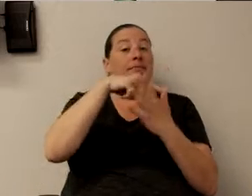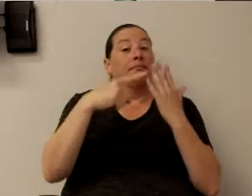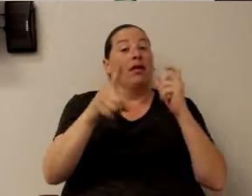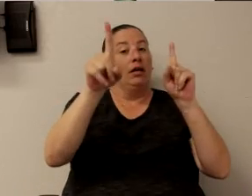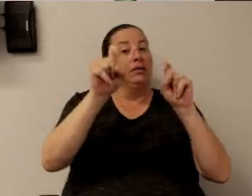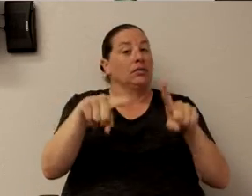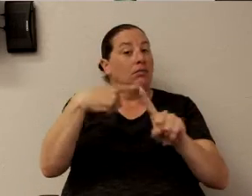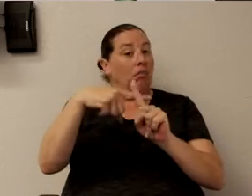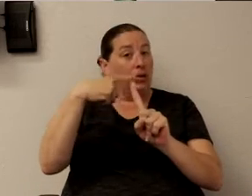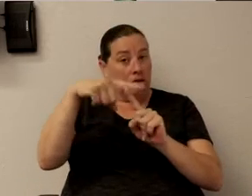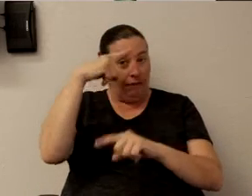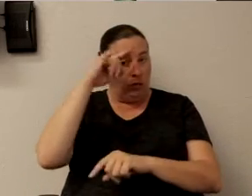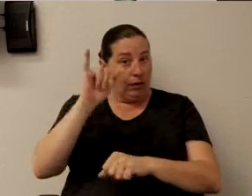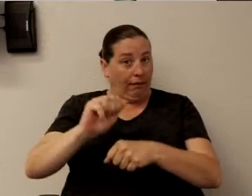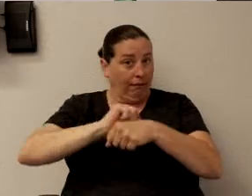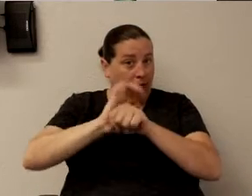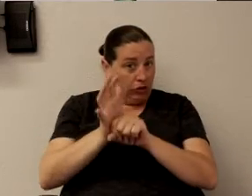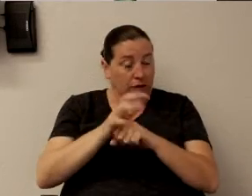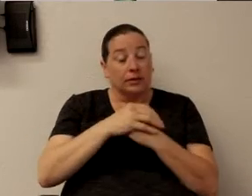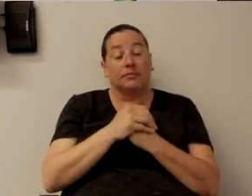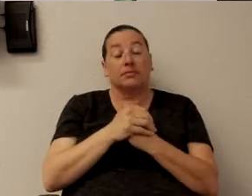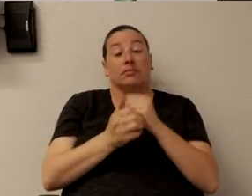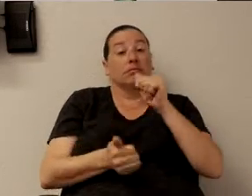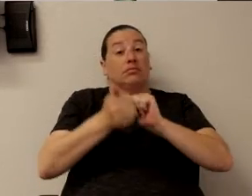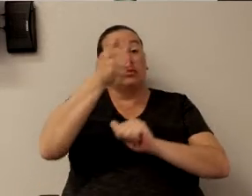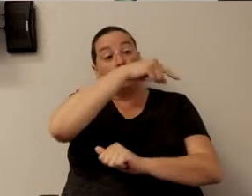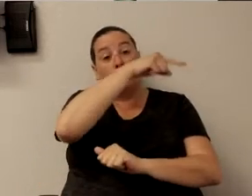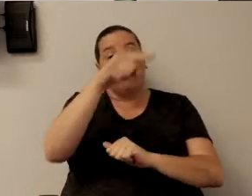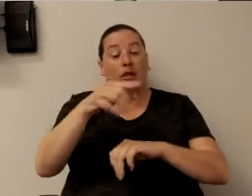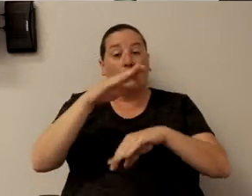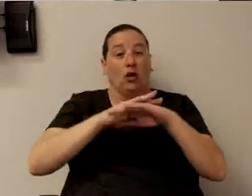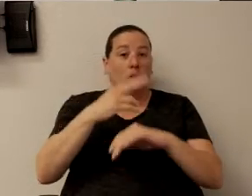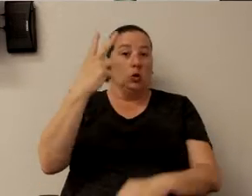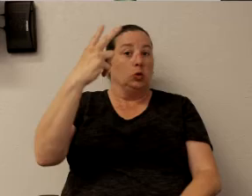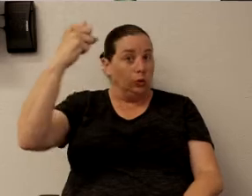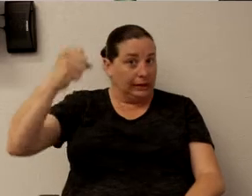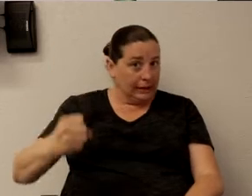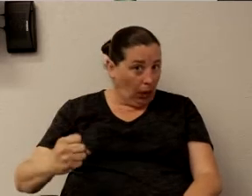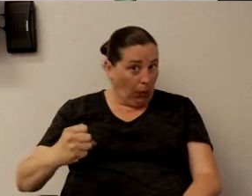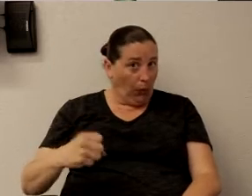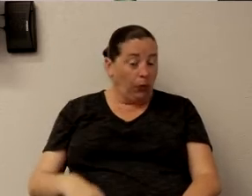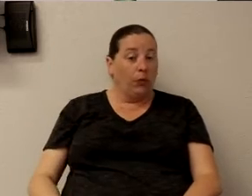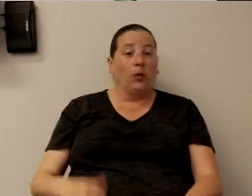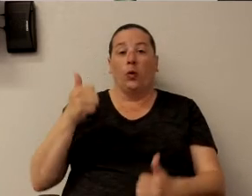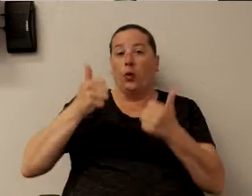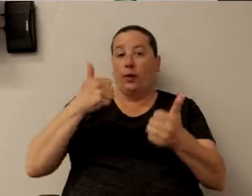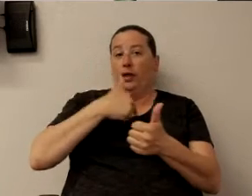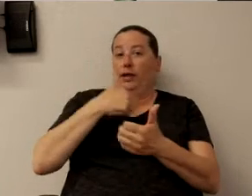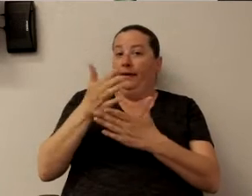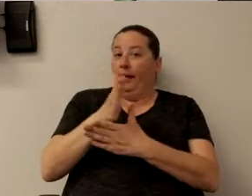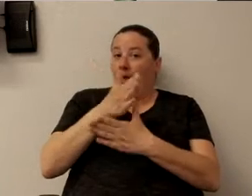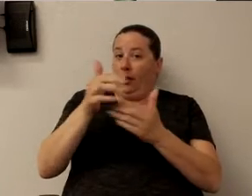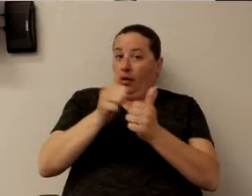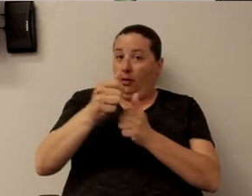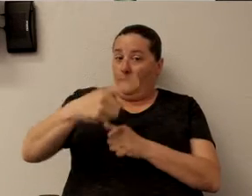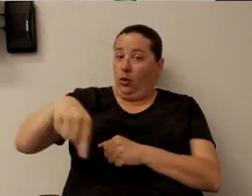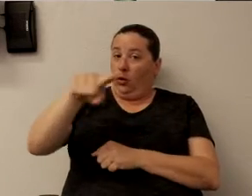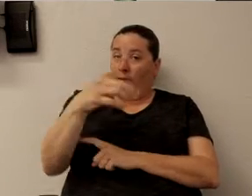virus. And the majority of them are on 2 South, which I've shared with you in the